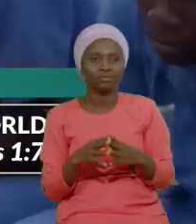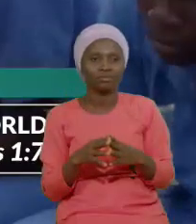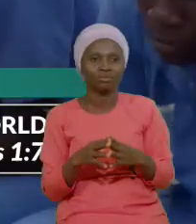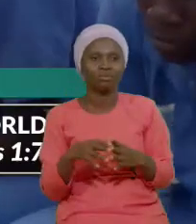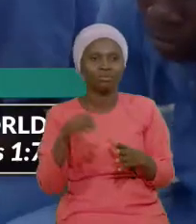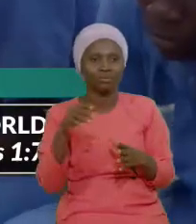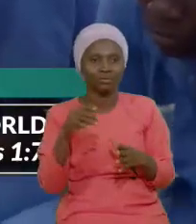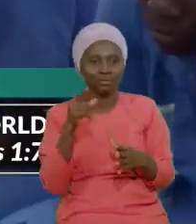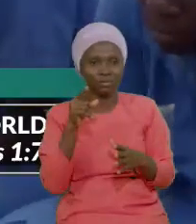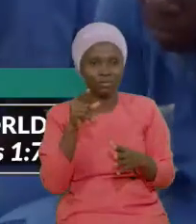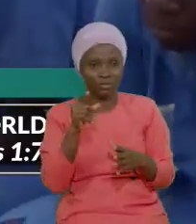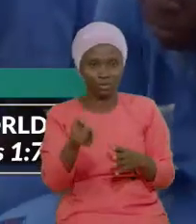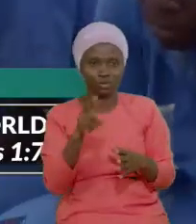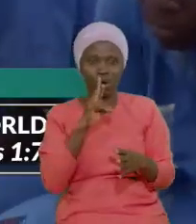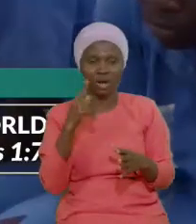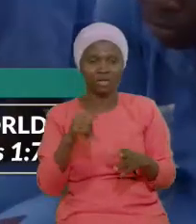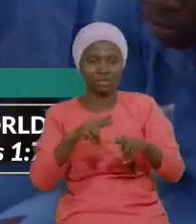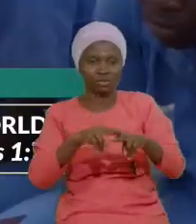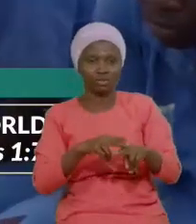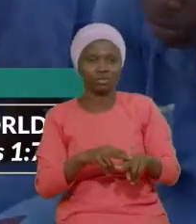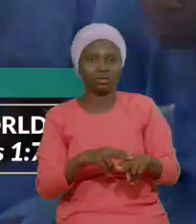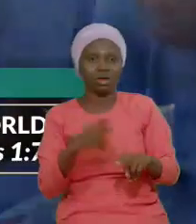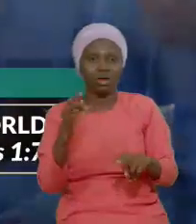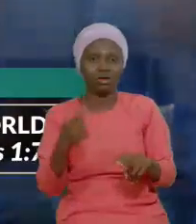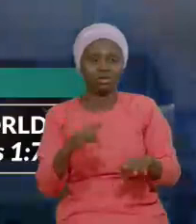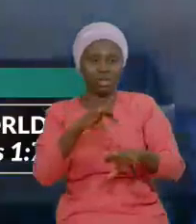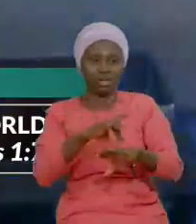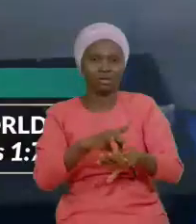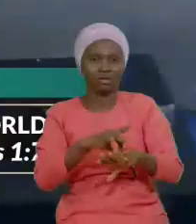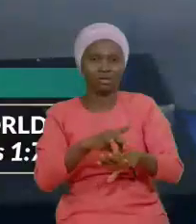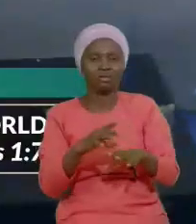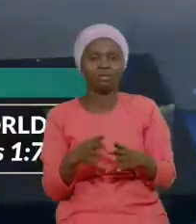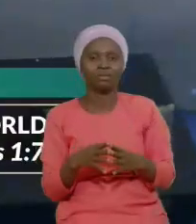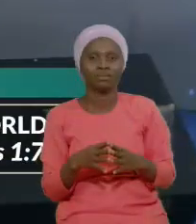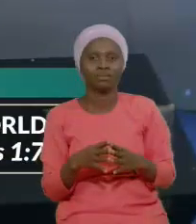ye are the salt of the earth.